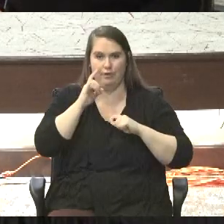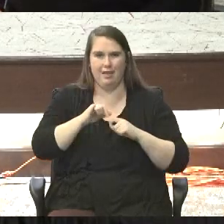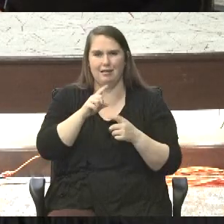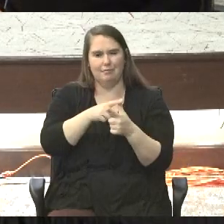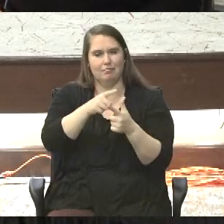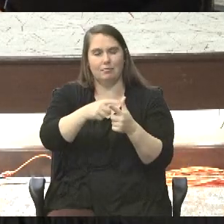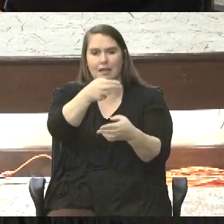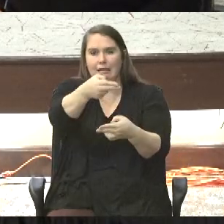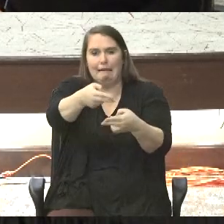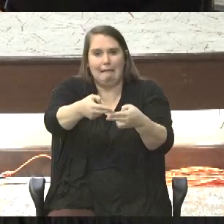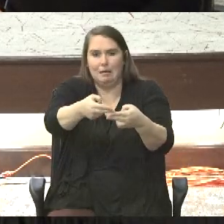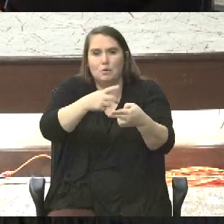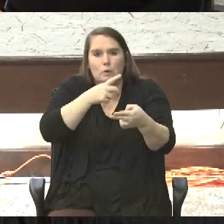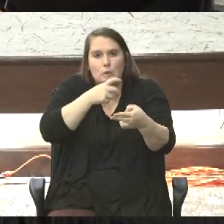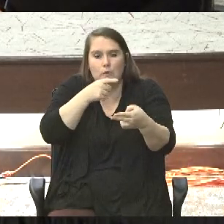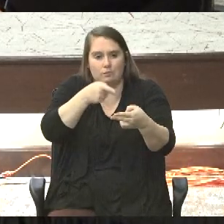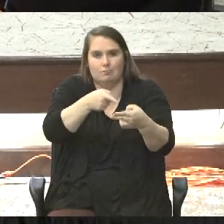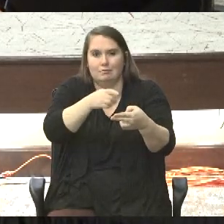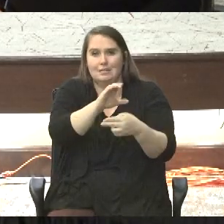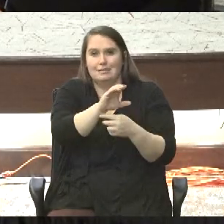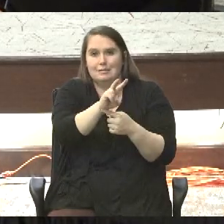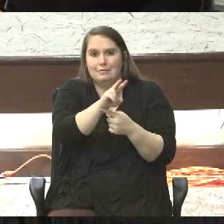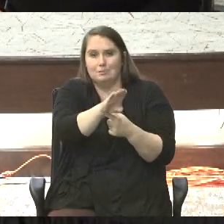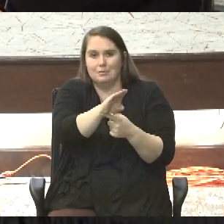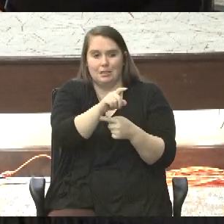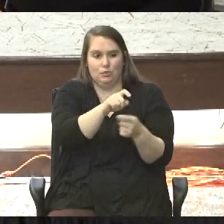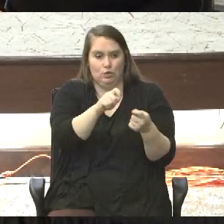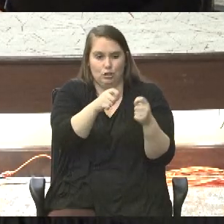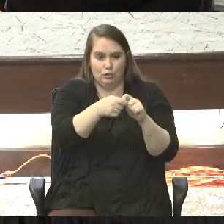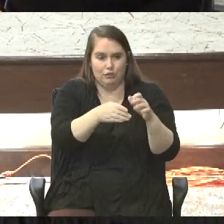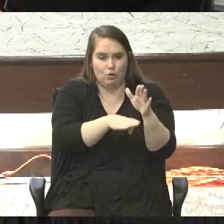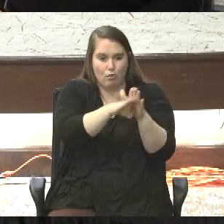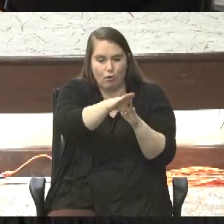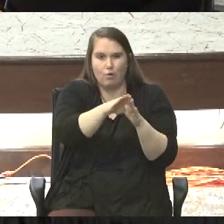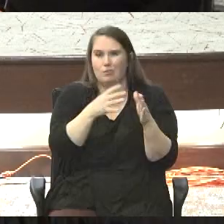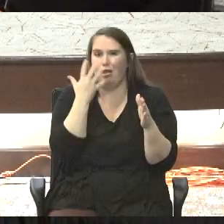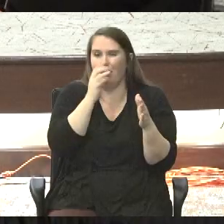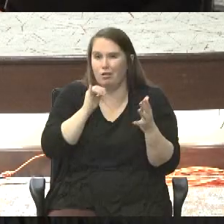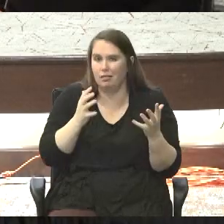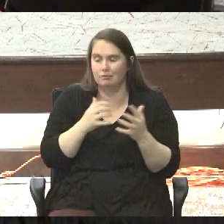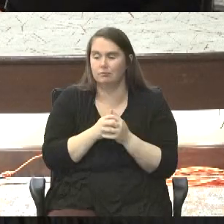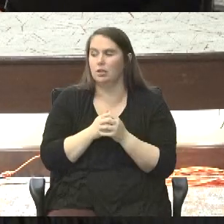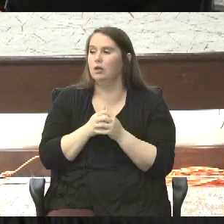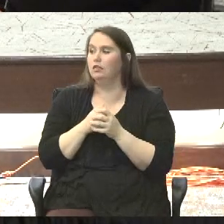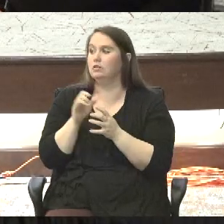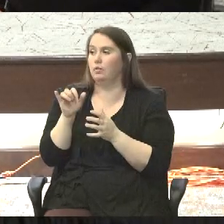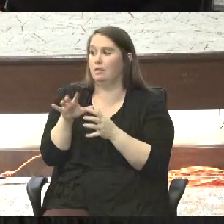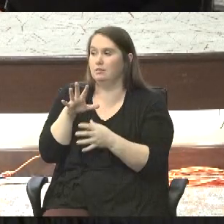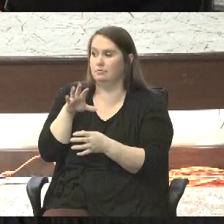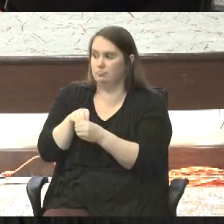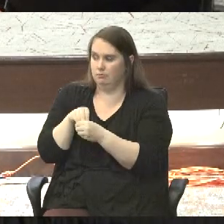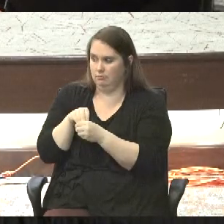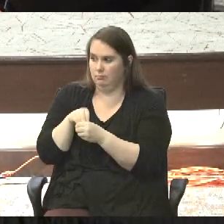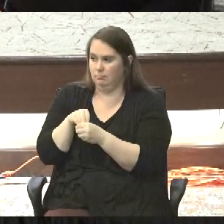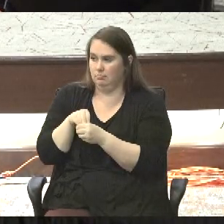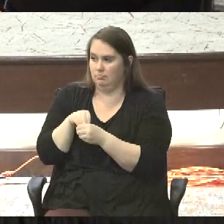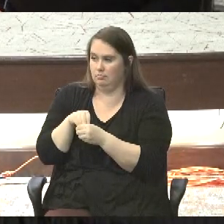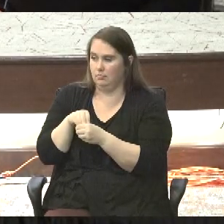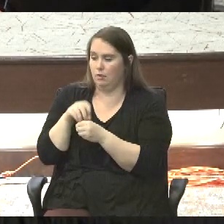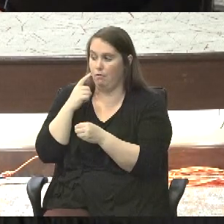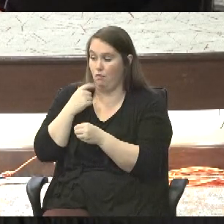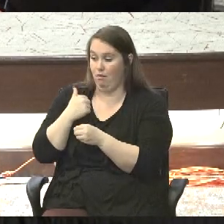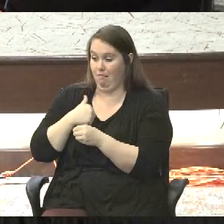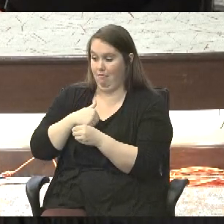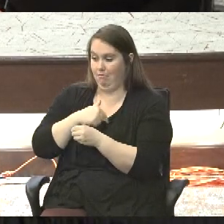name? Who are we as a CVB and as we shift and grow? Okay, so both kind of, that's kind of maybe the internal component for